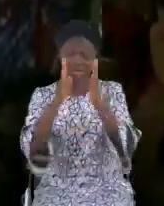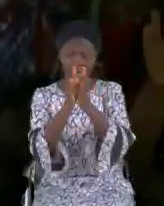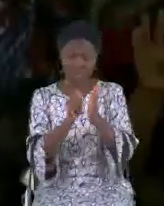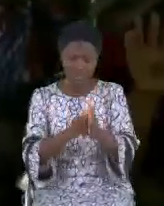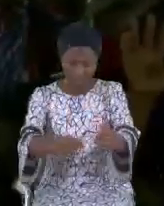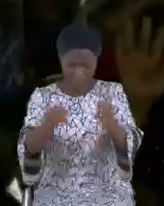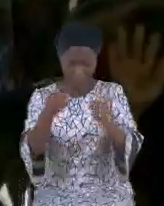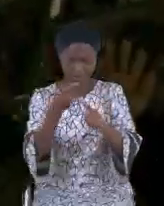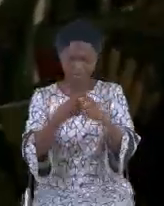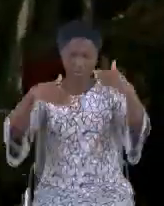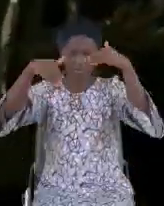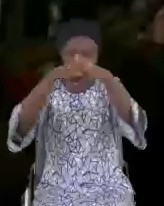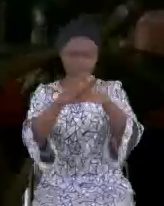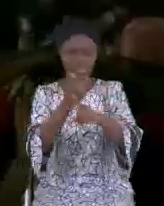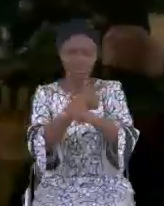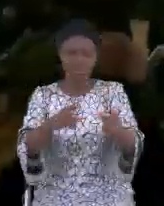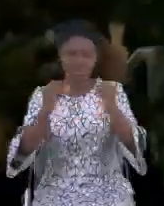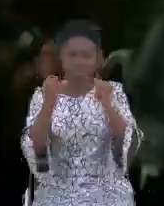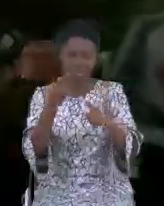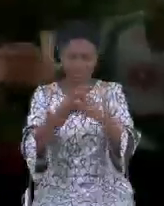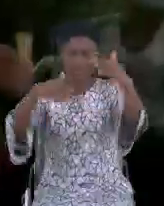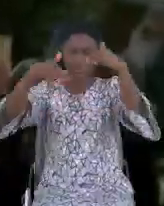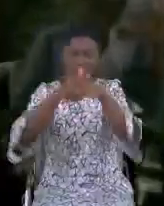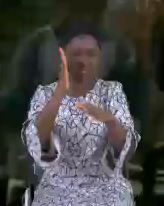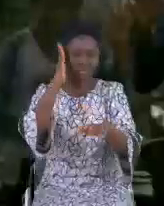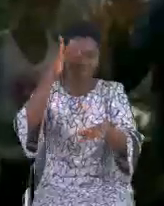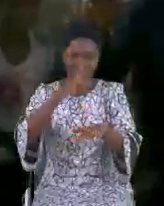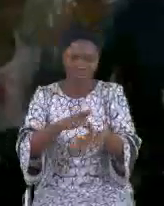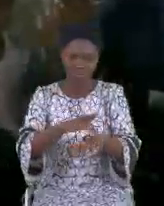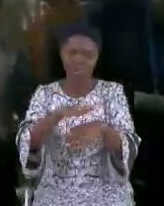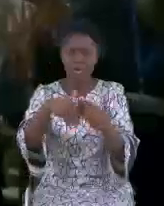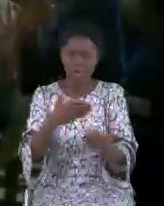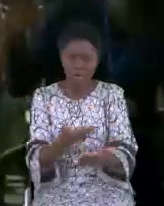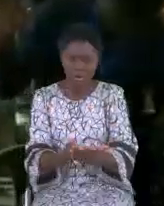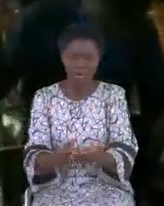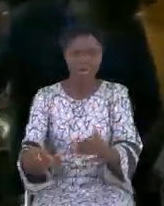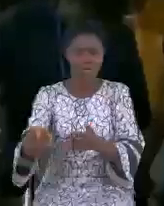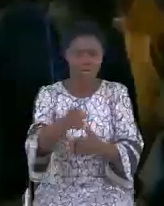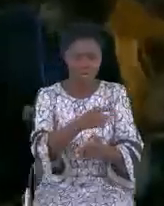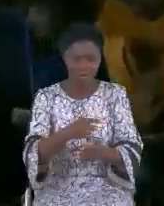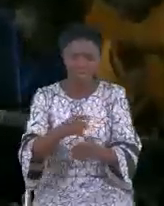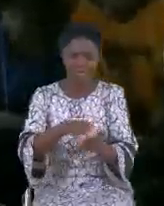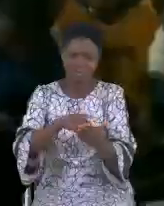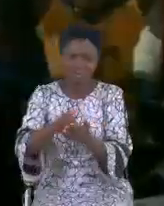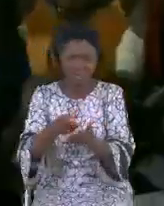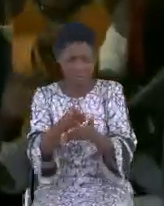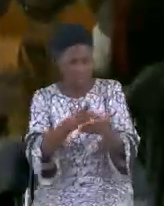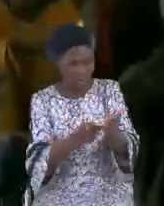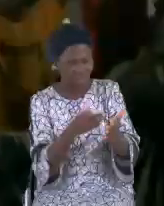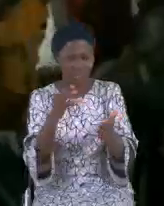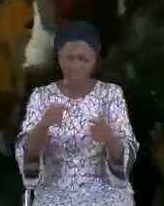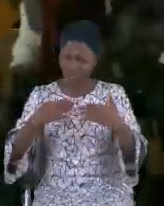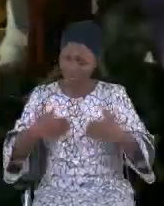liberating power from heaven, will touch all those withered parts of the body and paralyzed